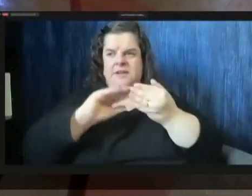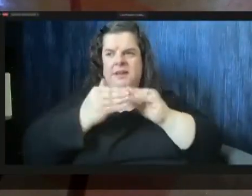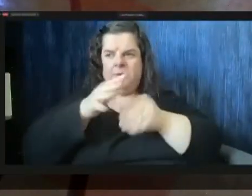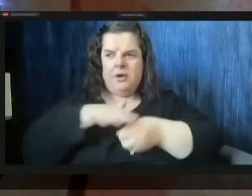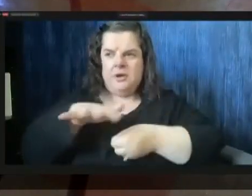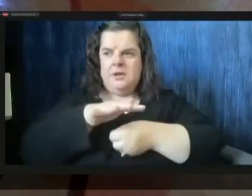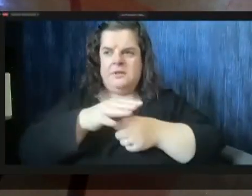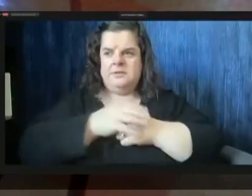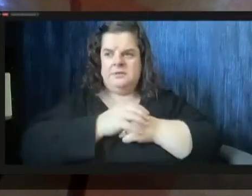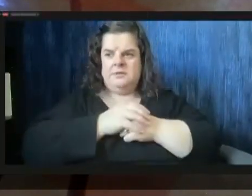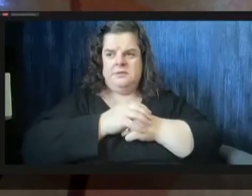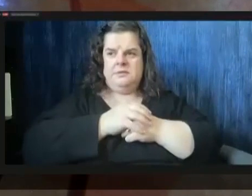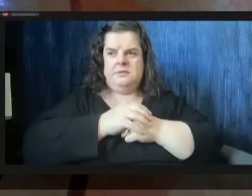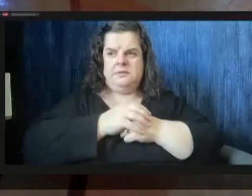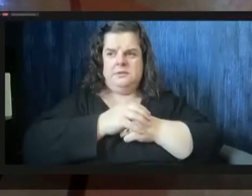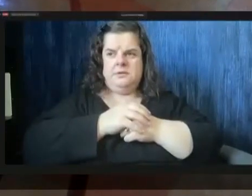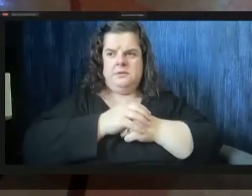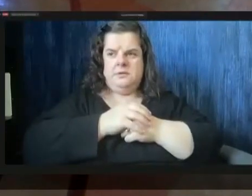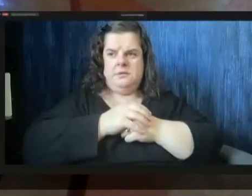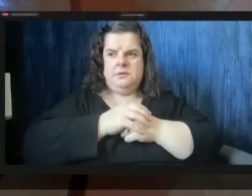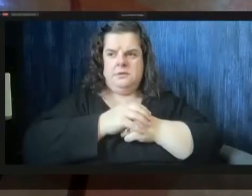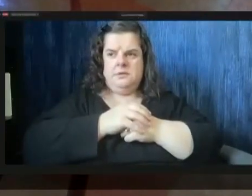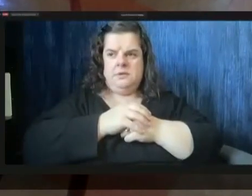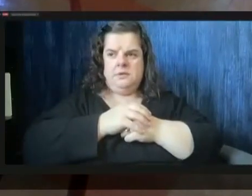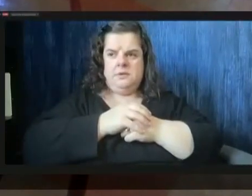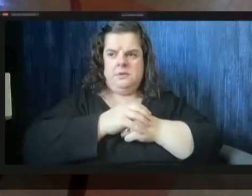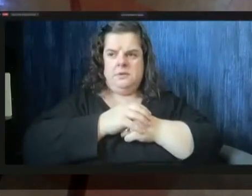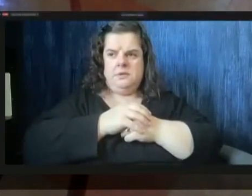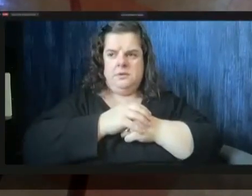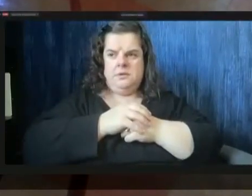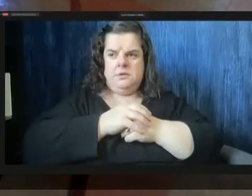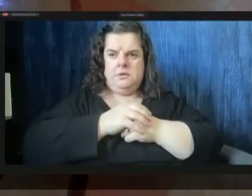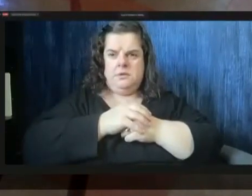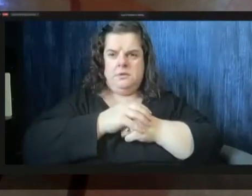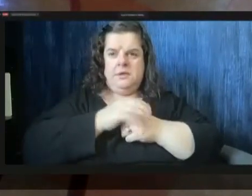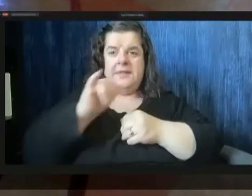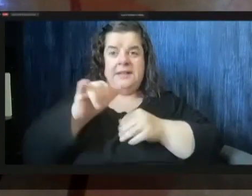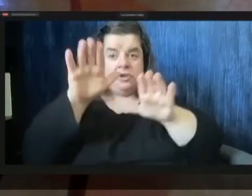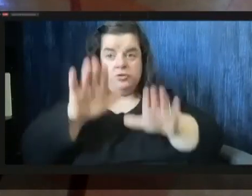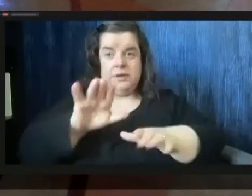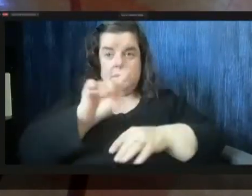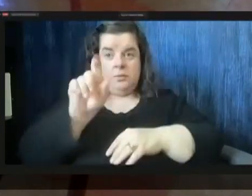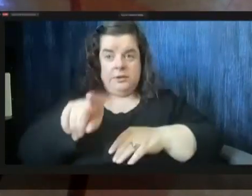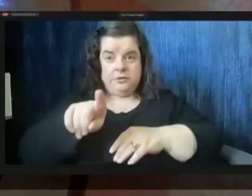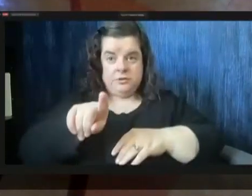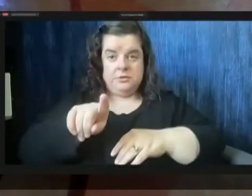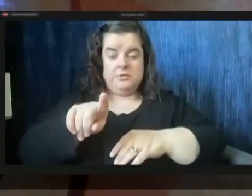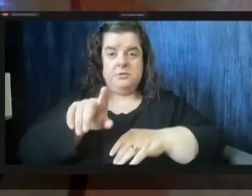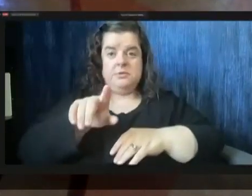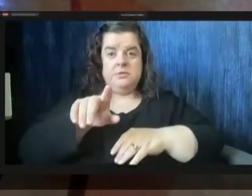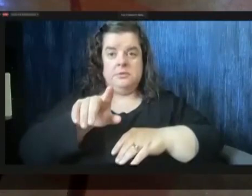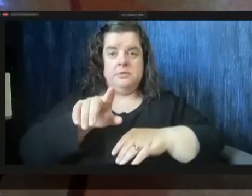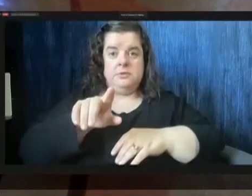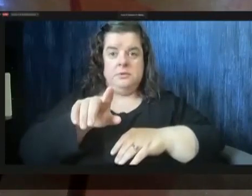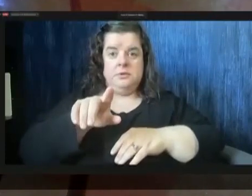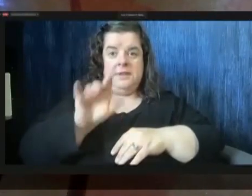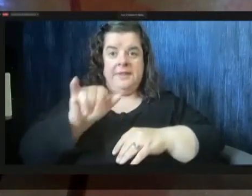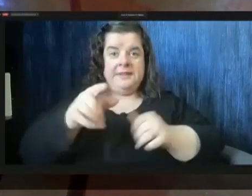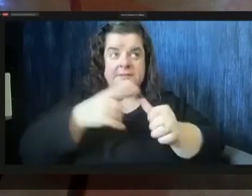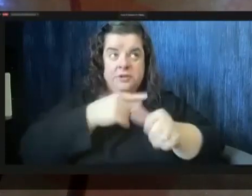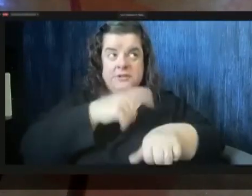different across the board? That's a really great question. That I do Well, not it's the first time I heard that in 9 years.